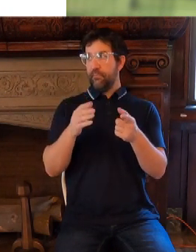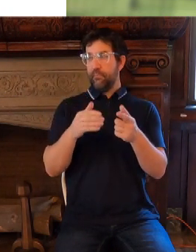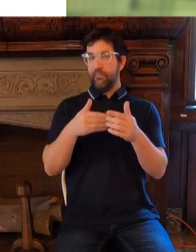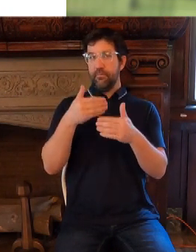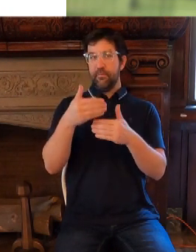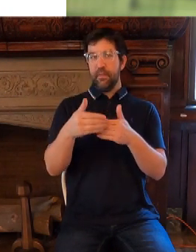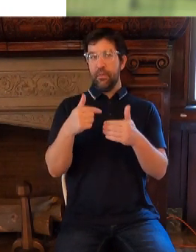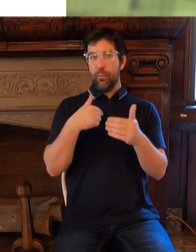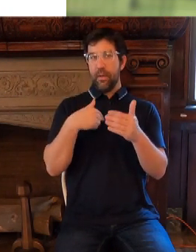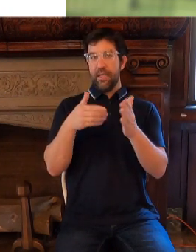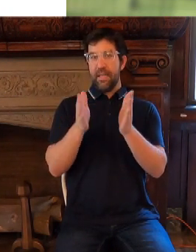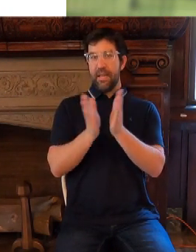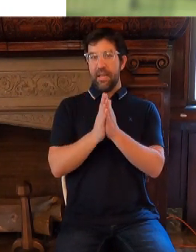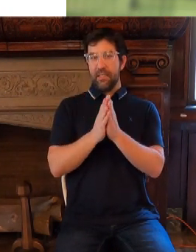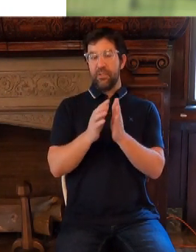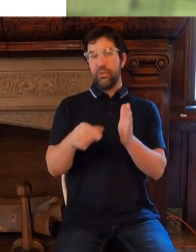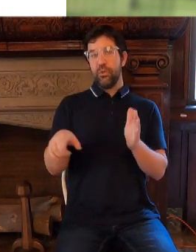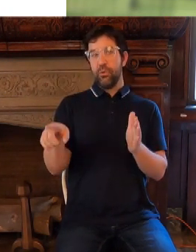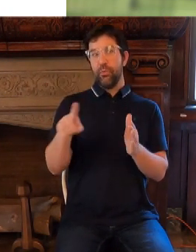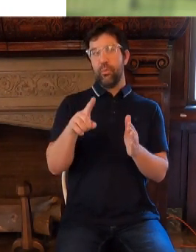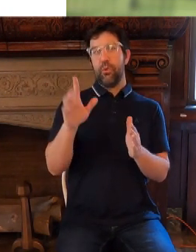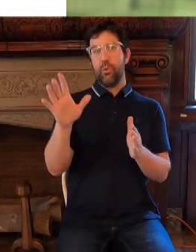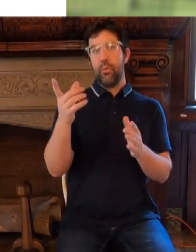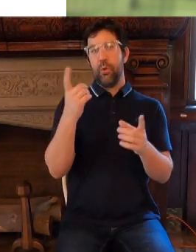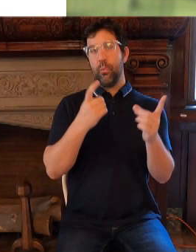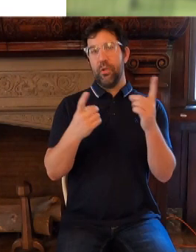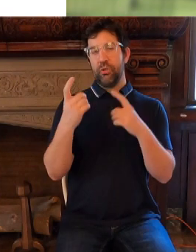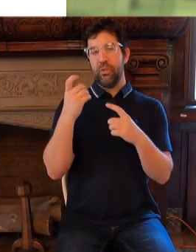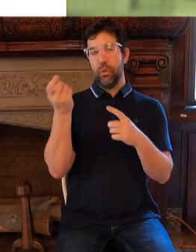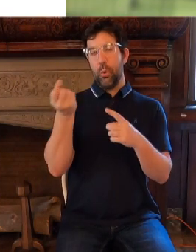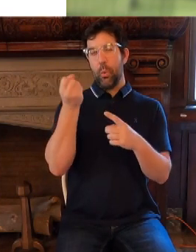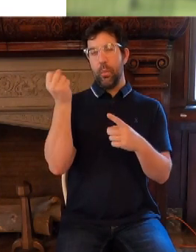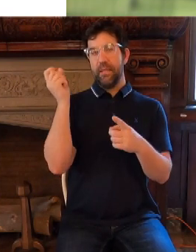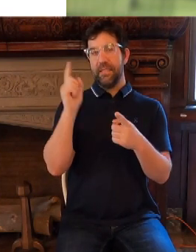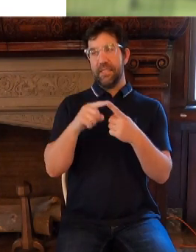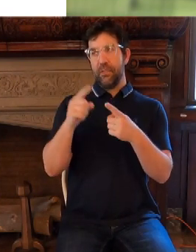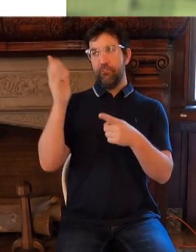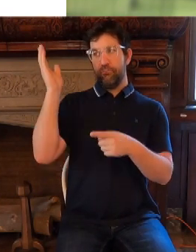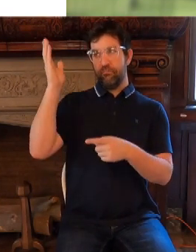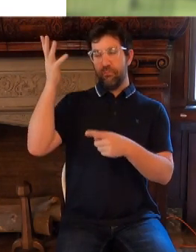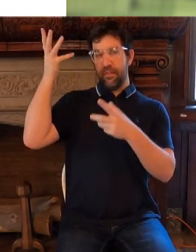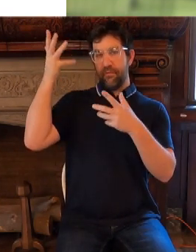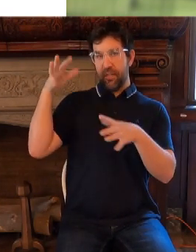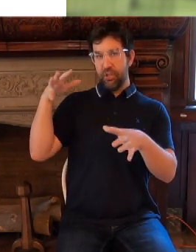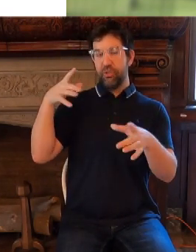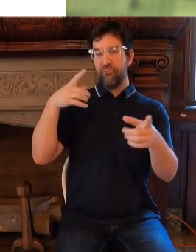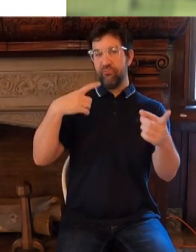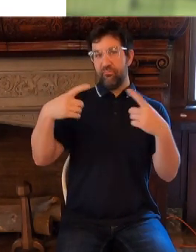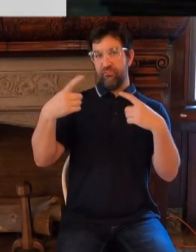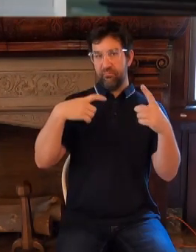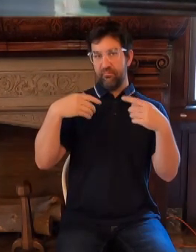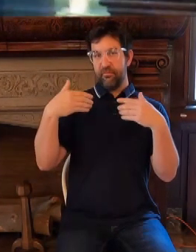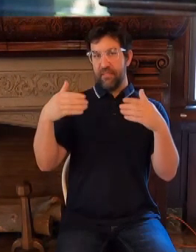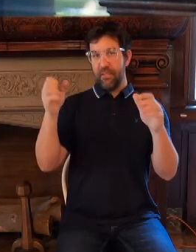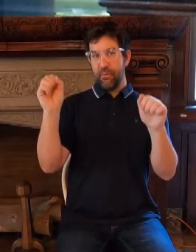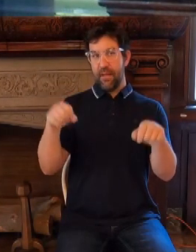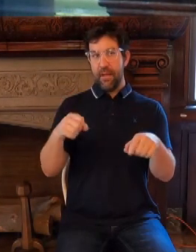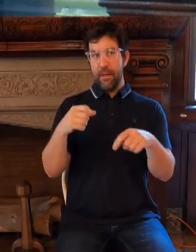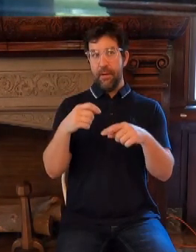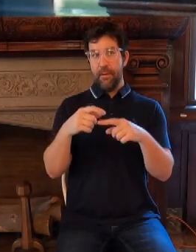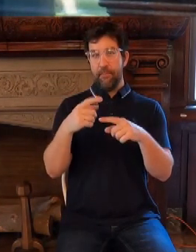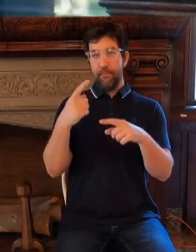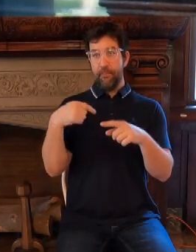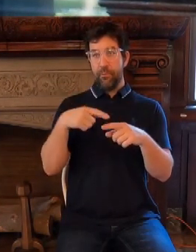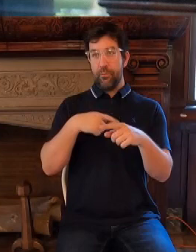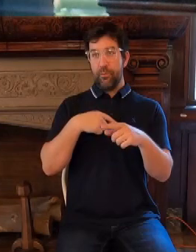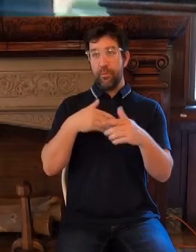And we just ask that you hold your questions until they are done with their presentation, and